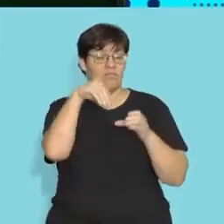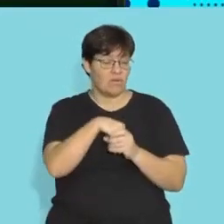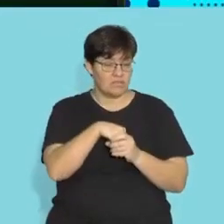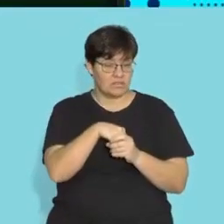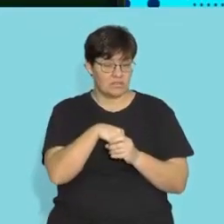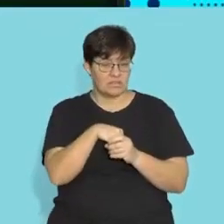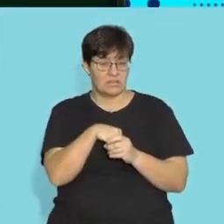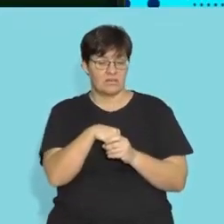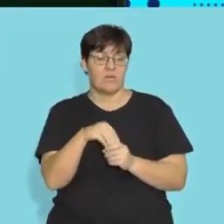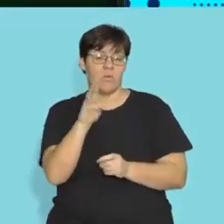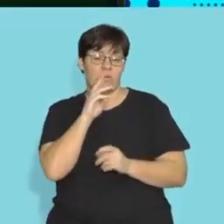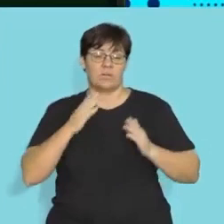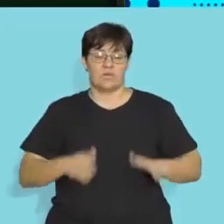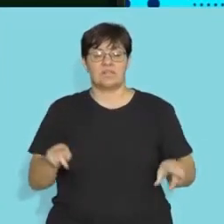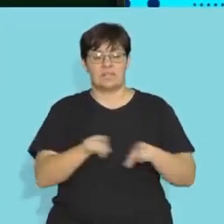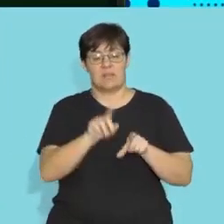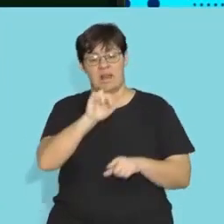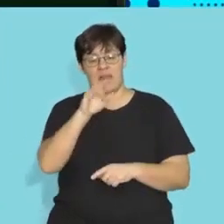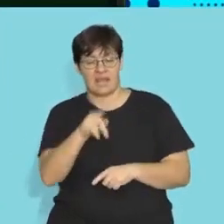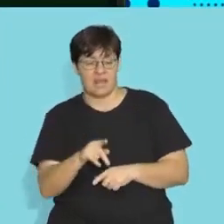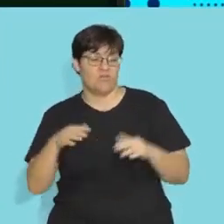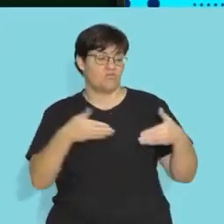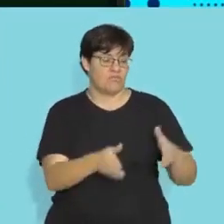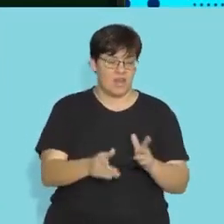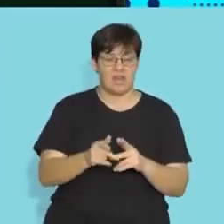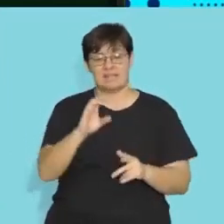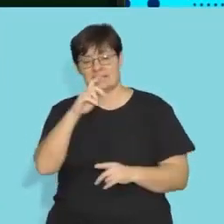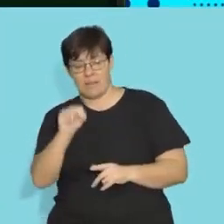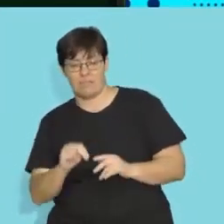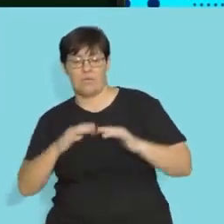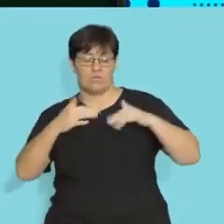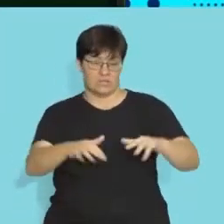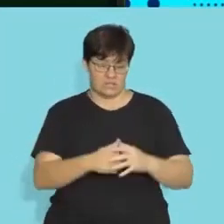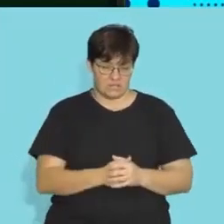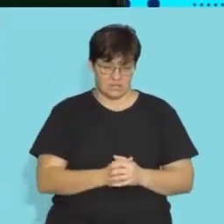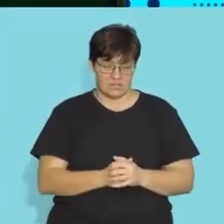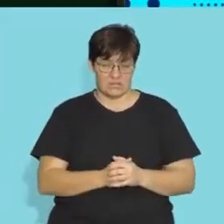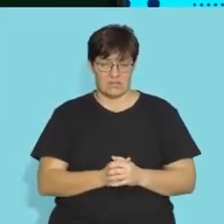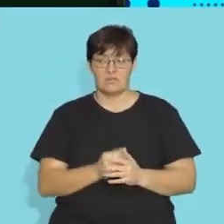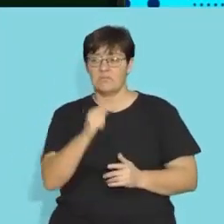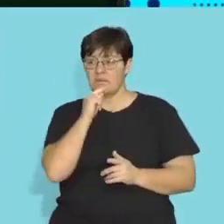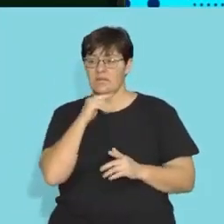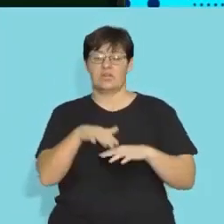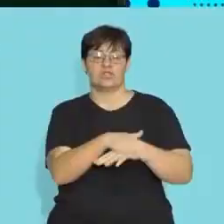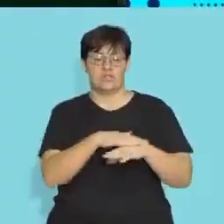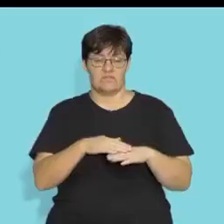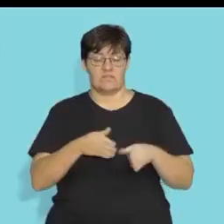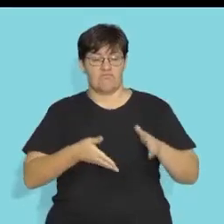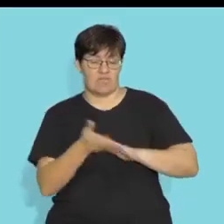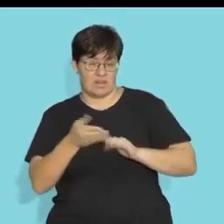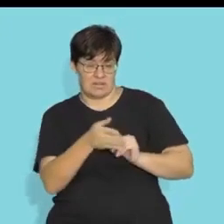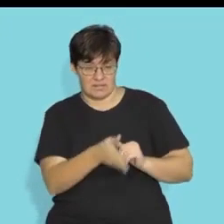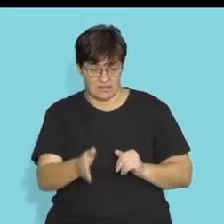surface, including the water bodies such as lakes, rivers, dams, and oceans. So this is called